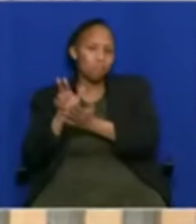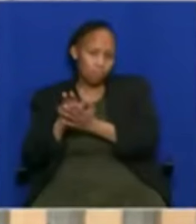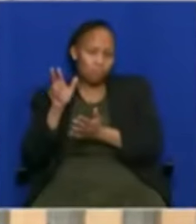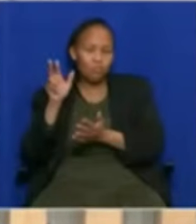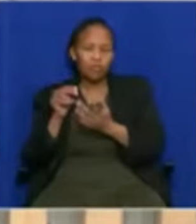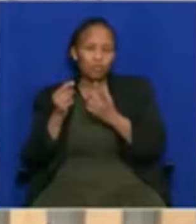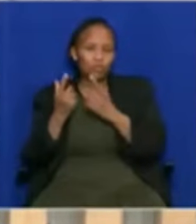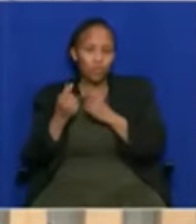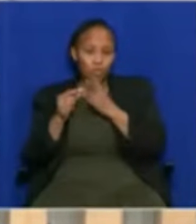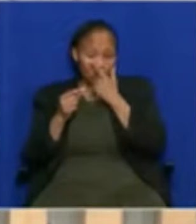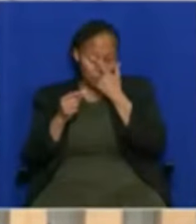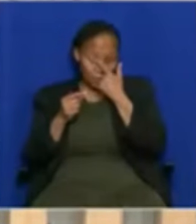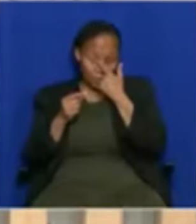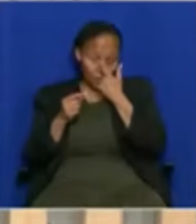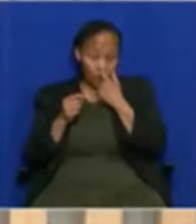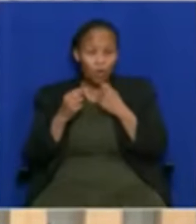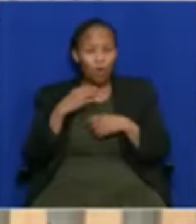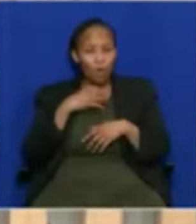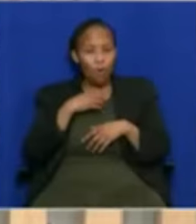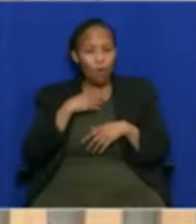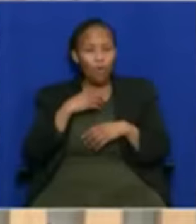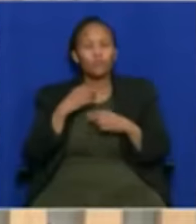own personal security clearances.